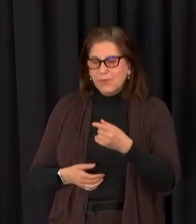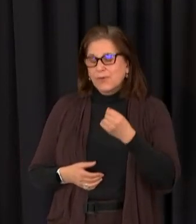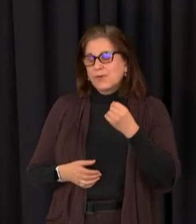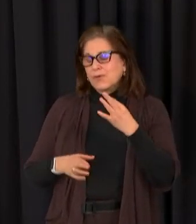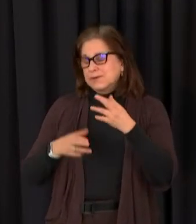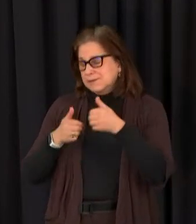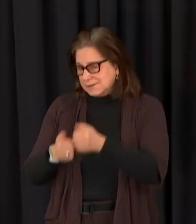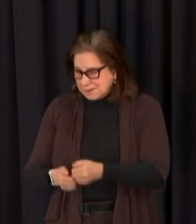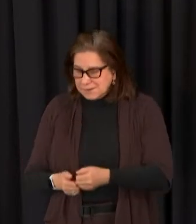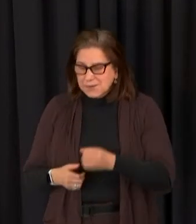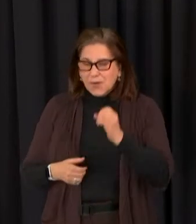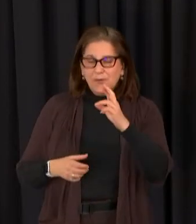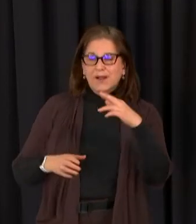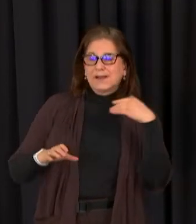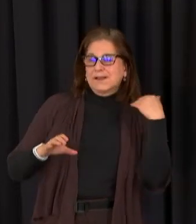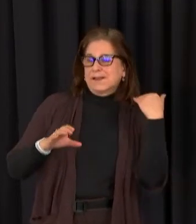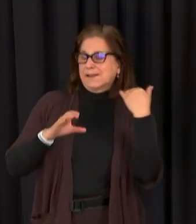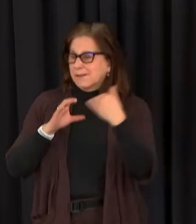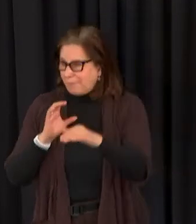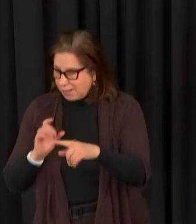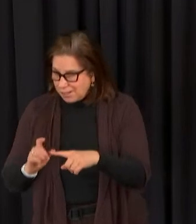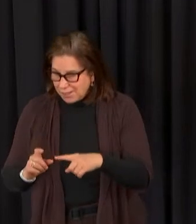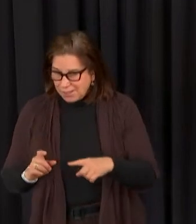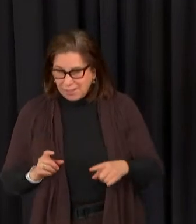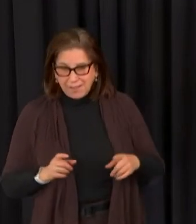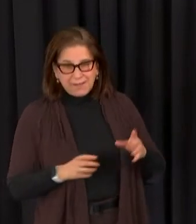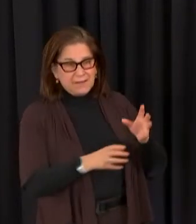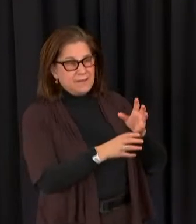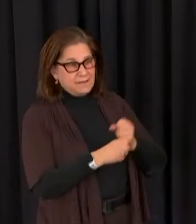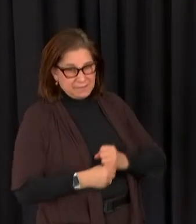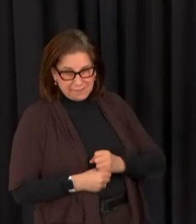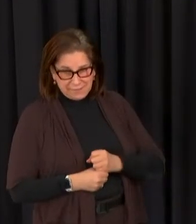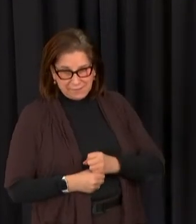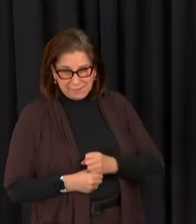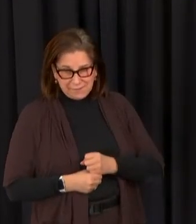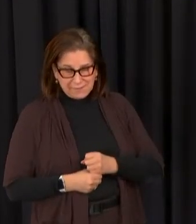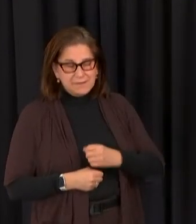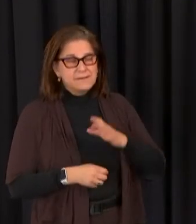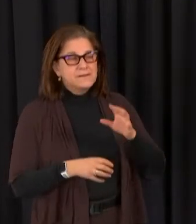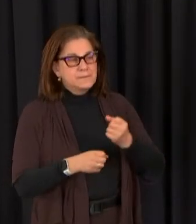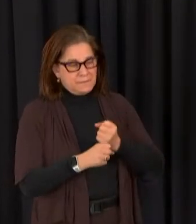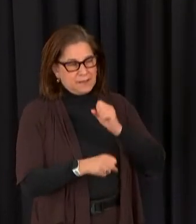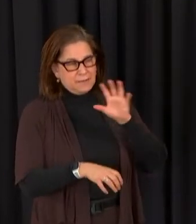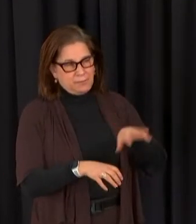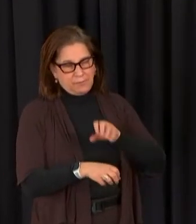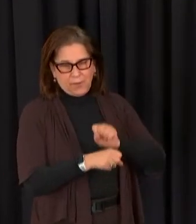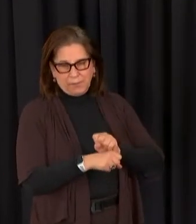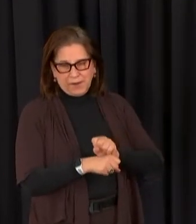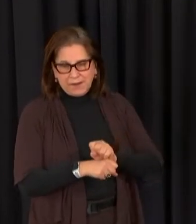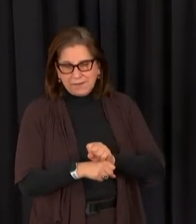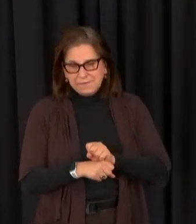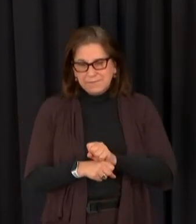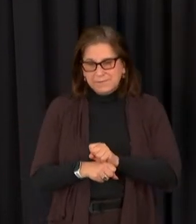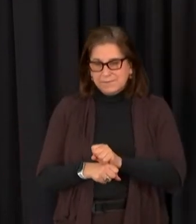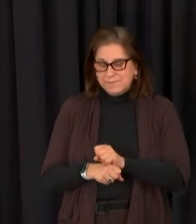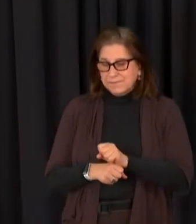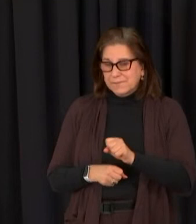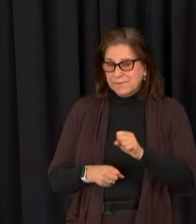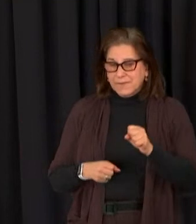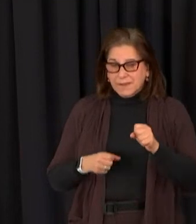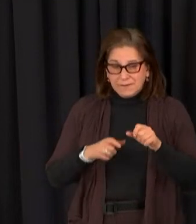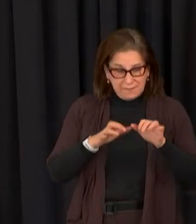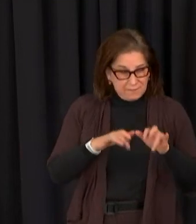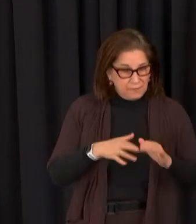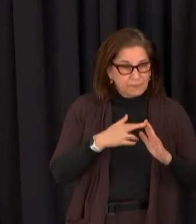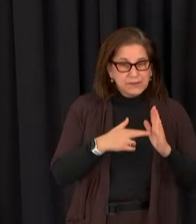your choice, telling you that it's time to make a vaccination appointment. This could take days, it could take